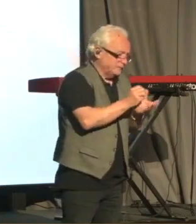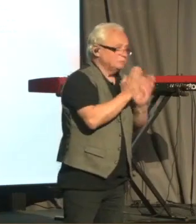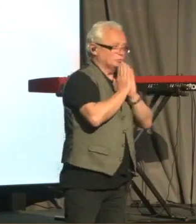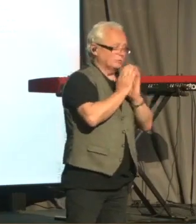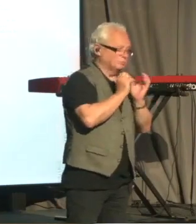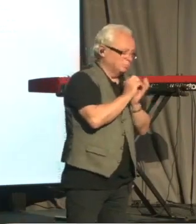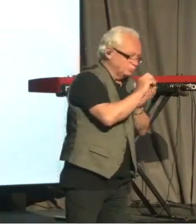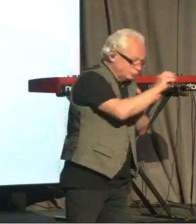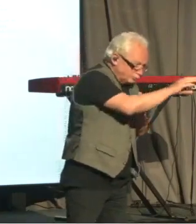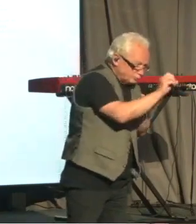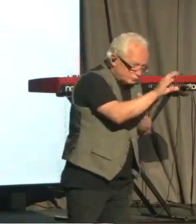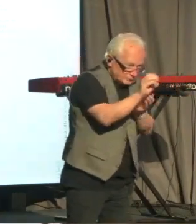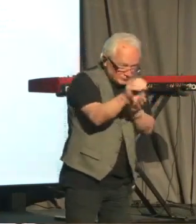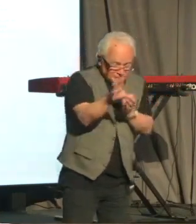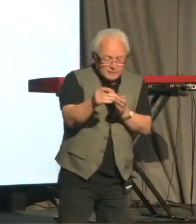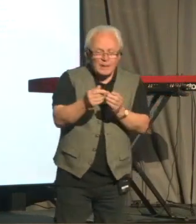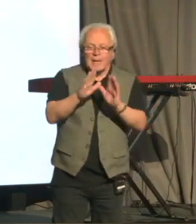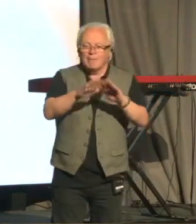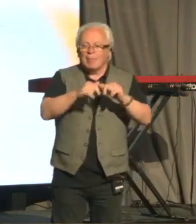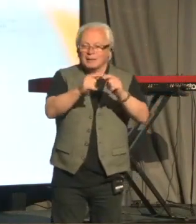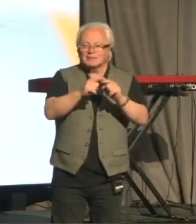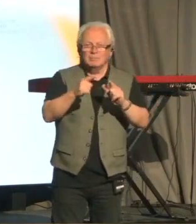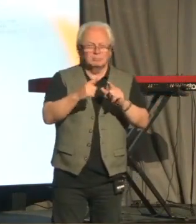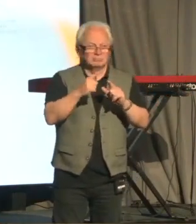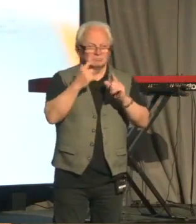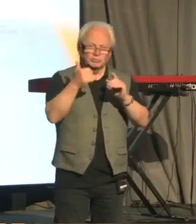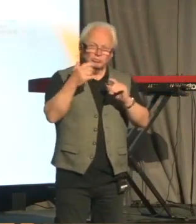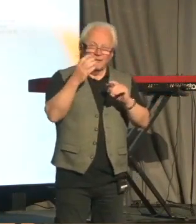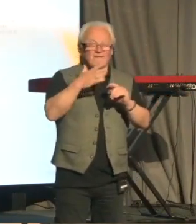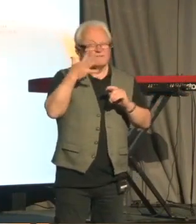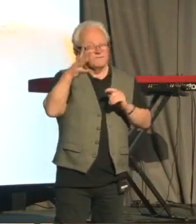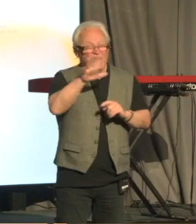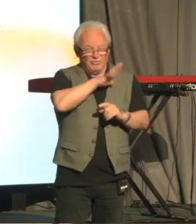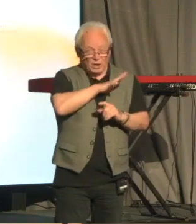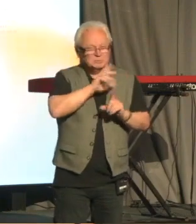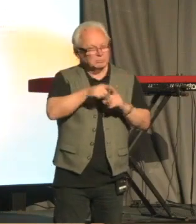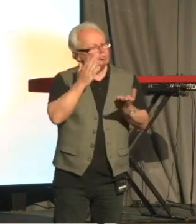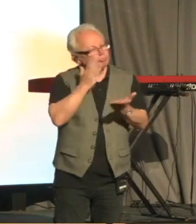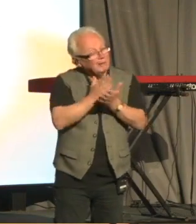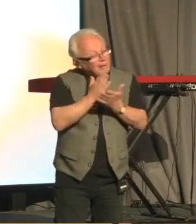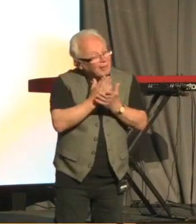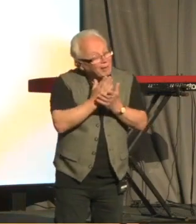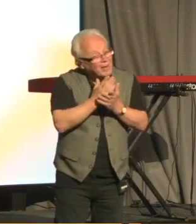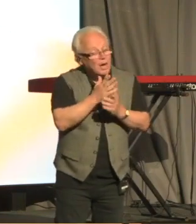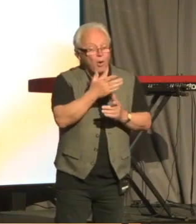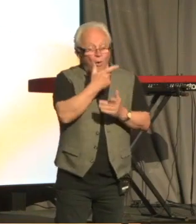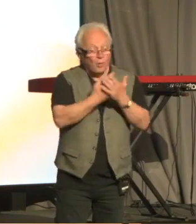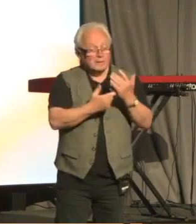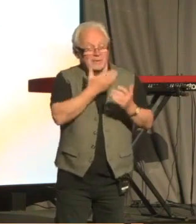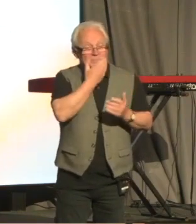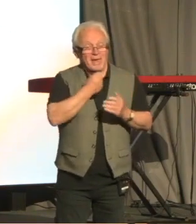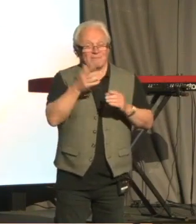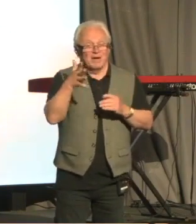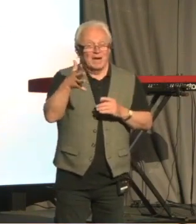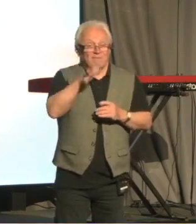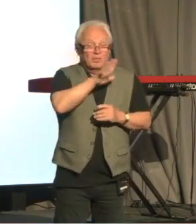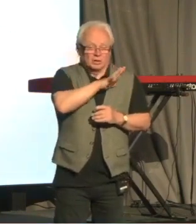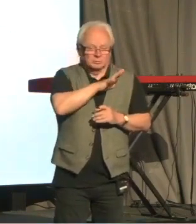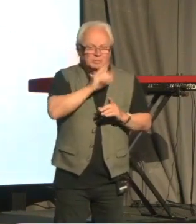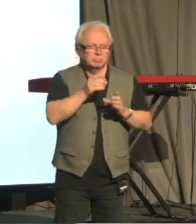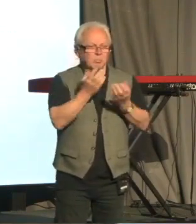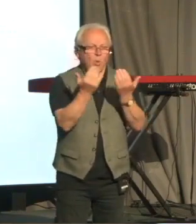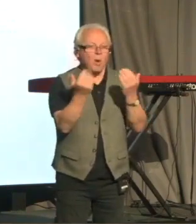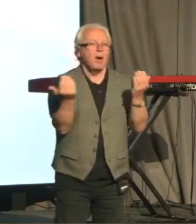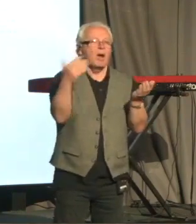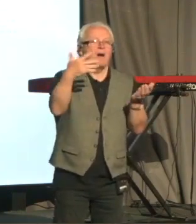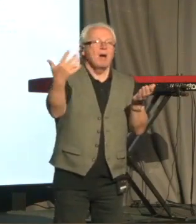5,000 men. So it was anything between 15 to 20,000 people fed on this little lunch. One of,